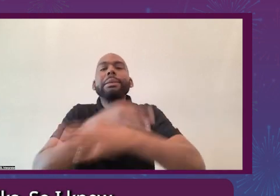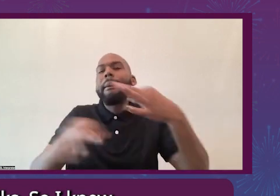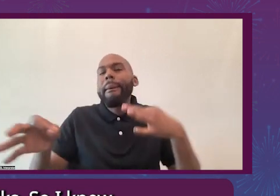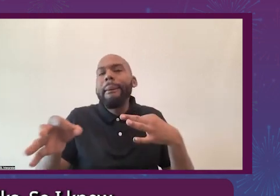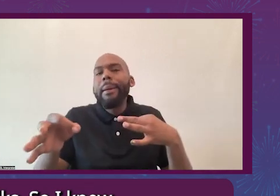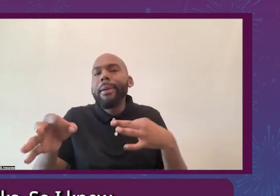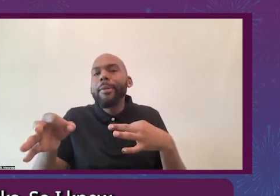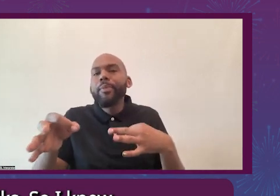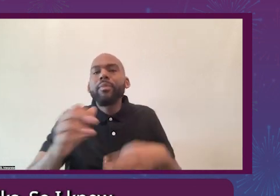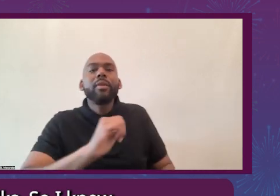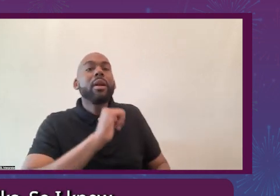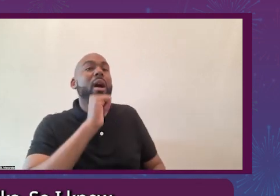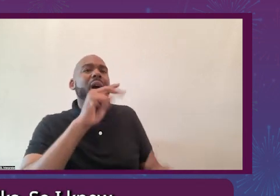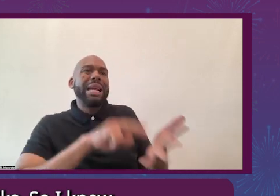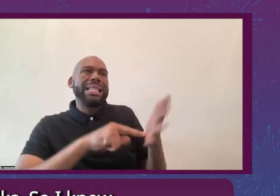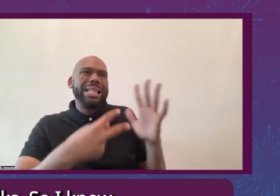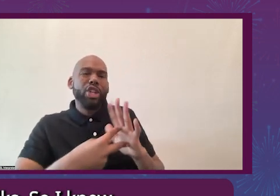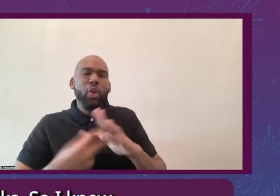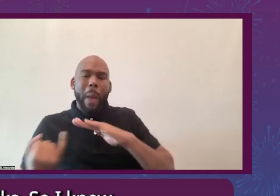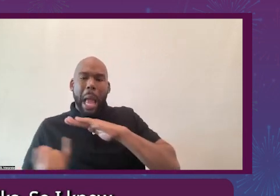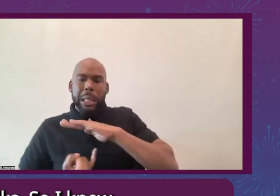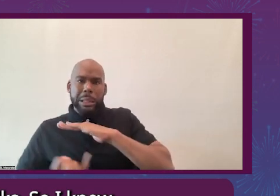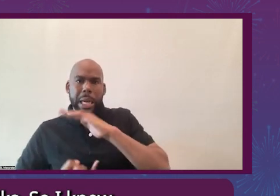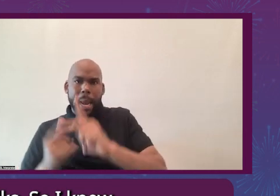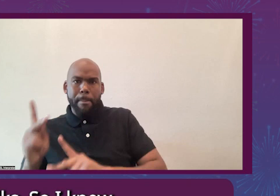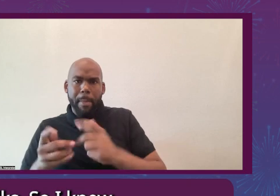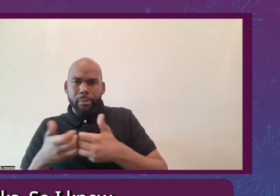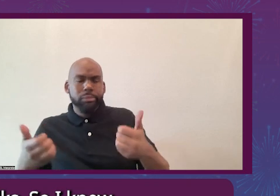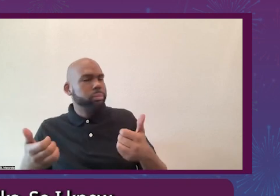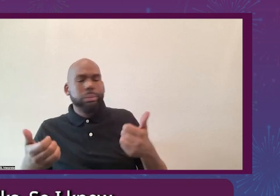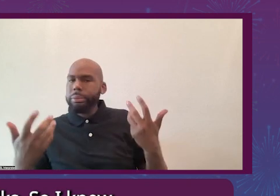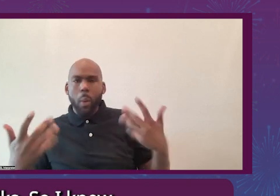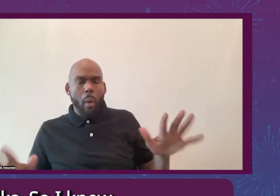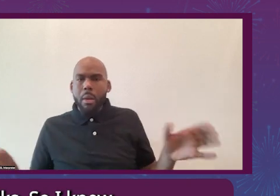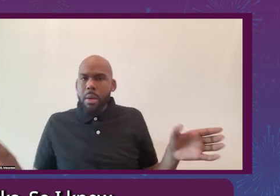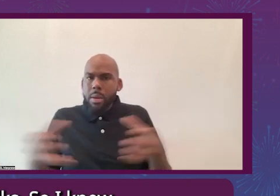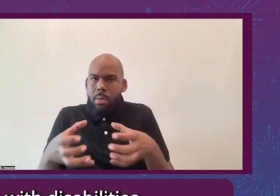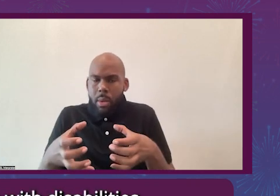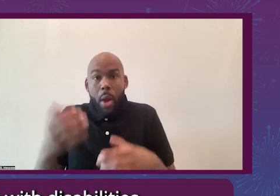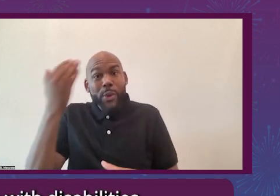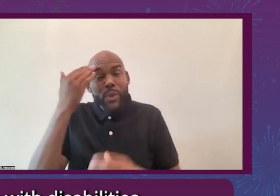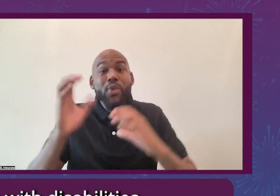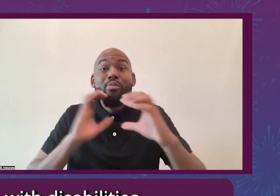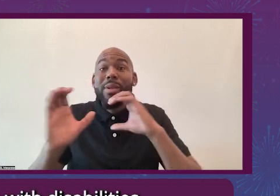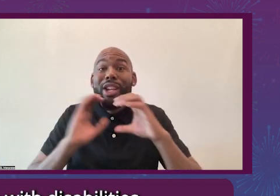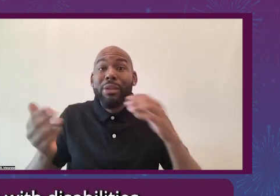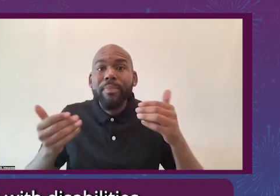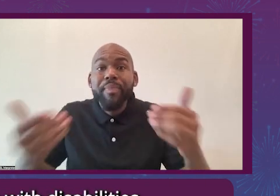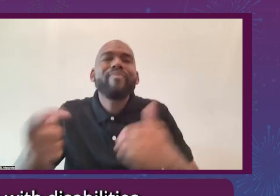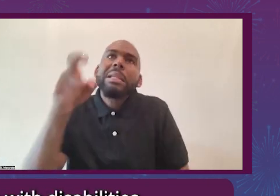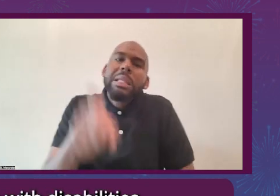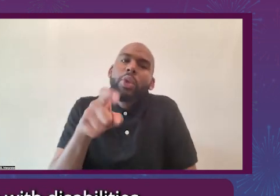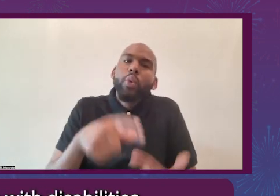unintentionally isolate folks. So I knew that moving forward with communications needed to have the involvement